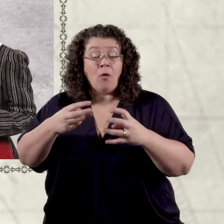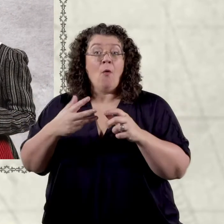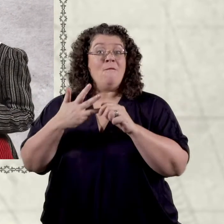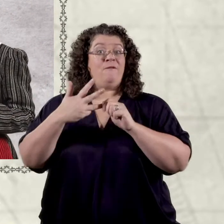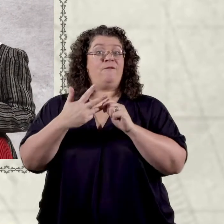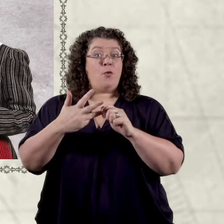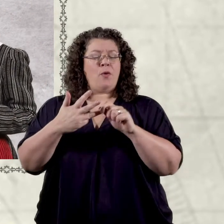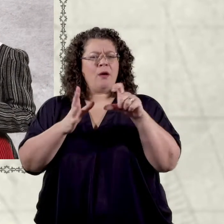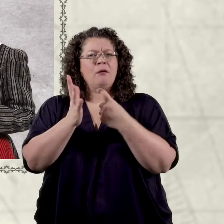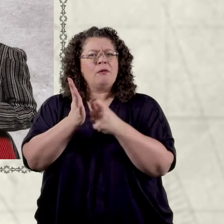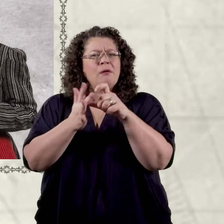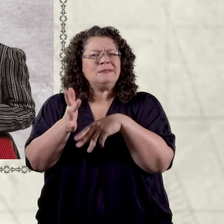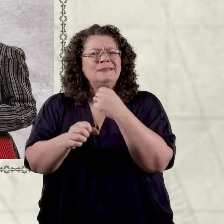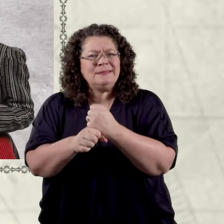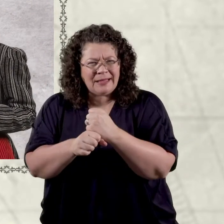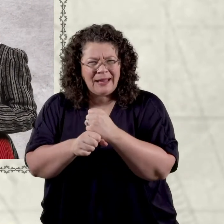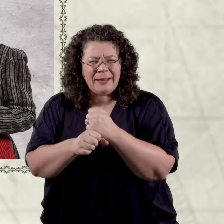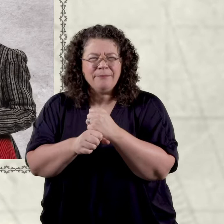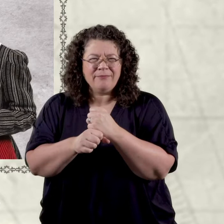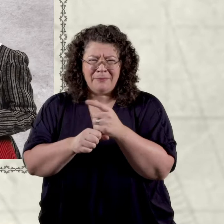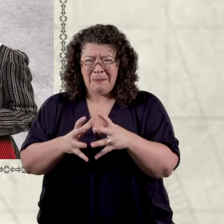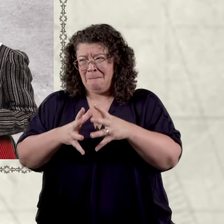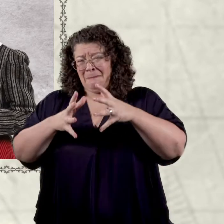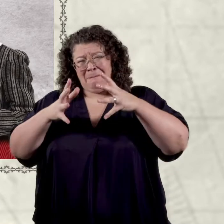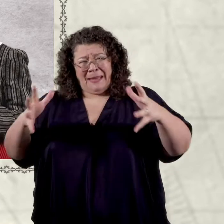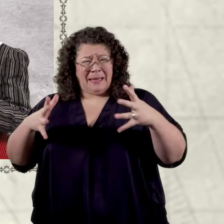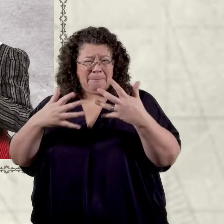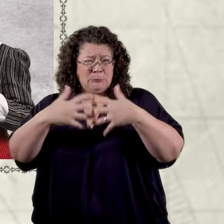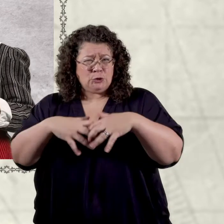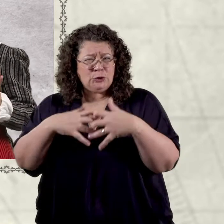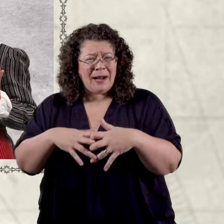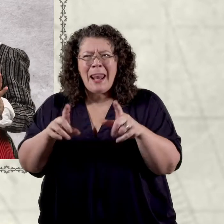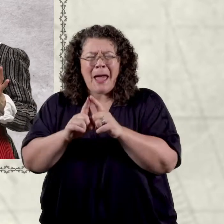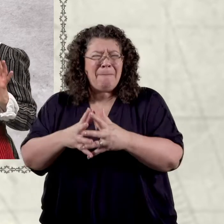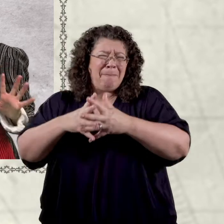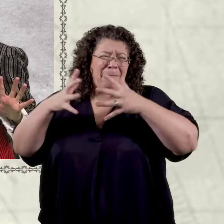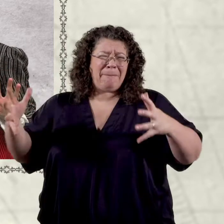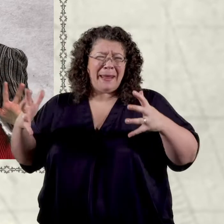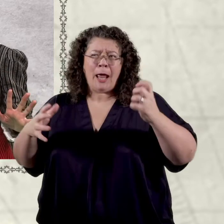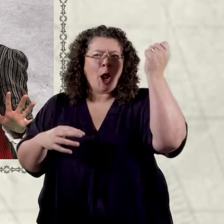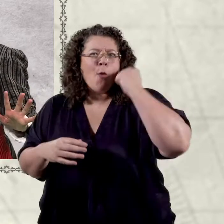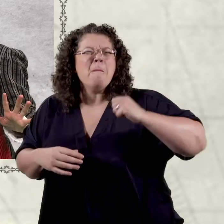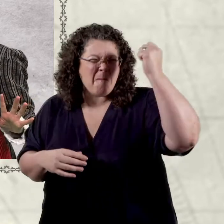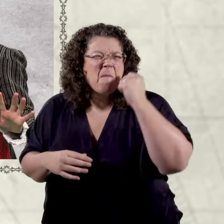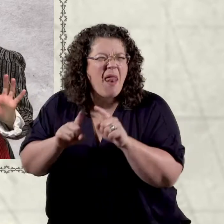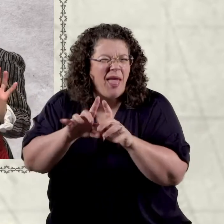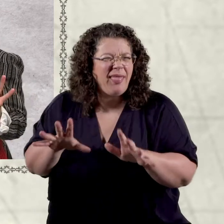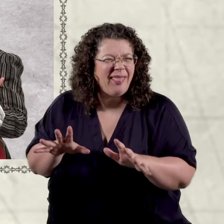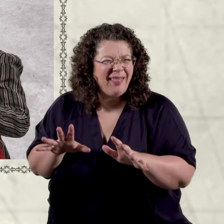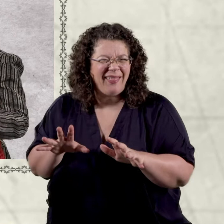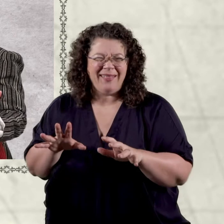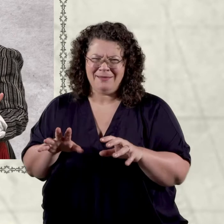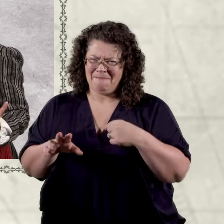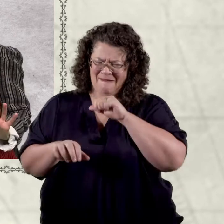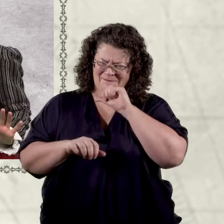carding. They would use a huge carding machine. It's like a great big comb. This